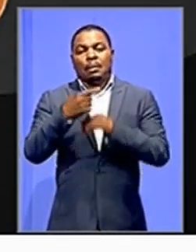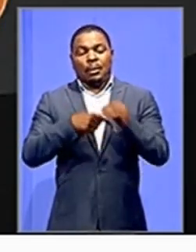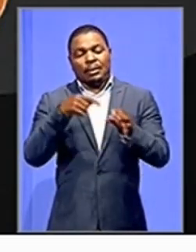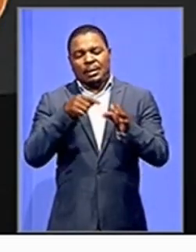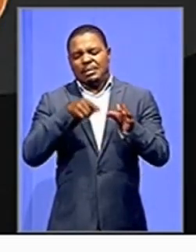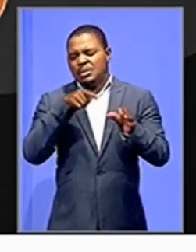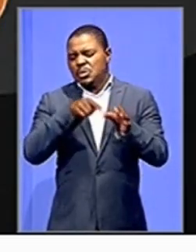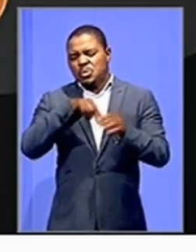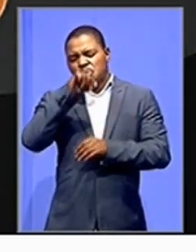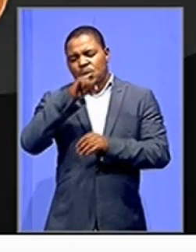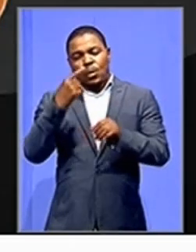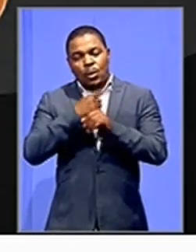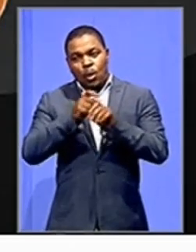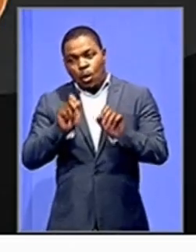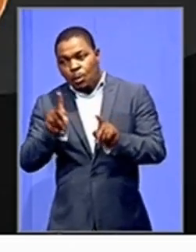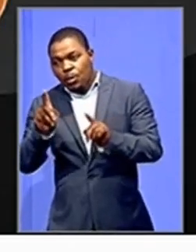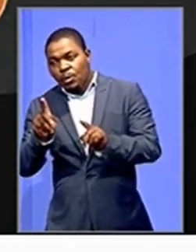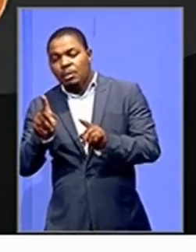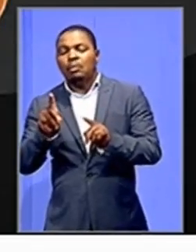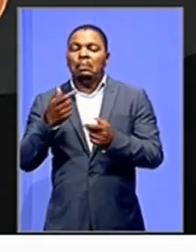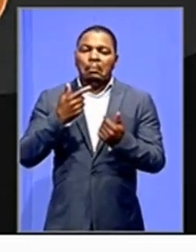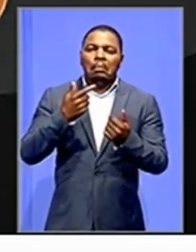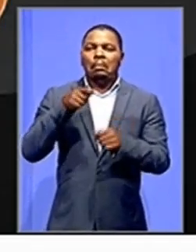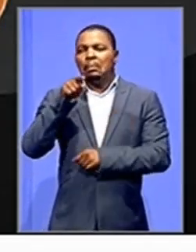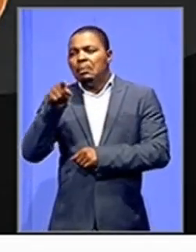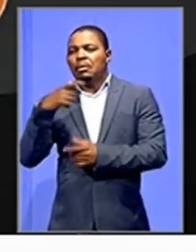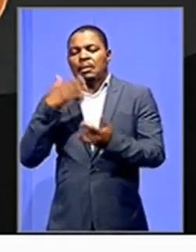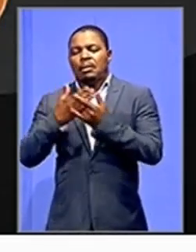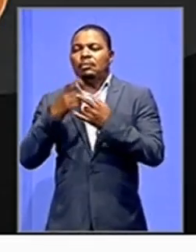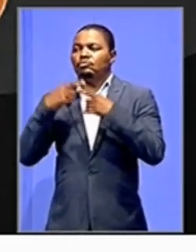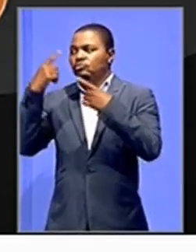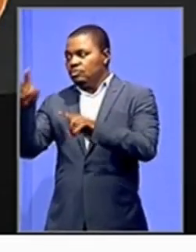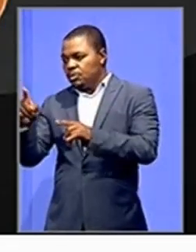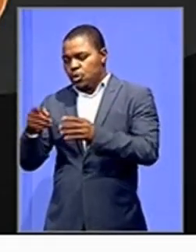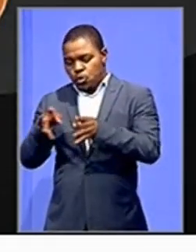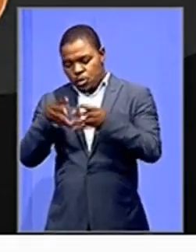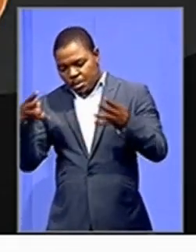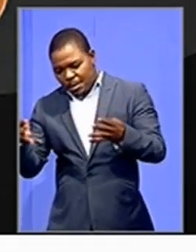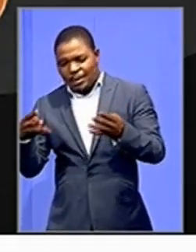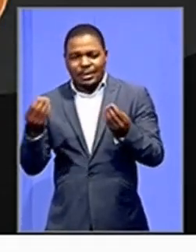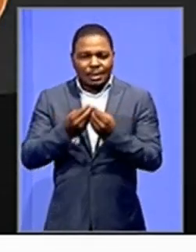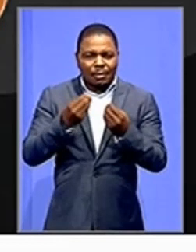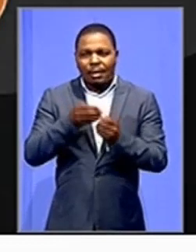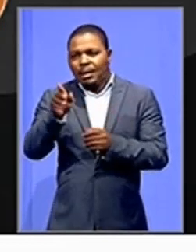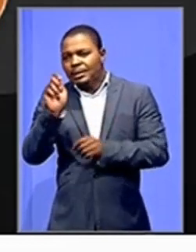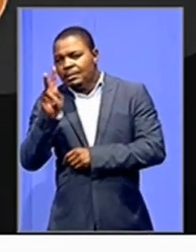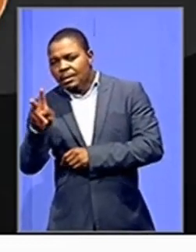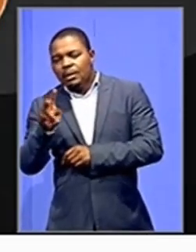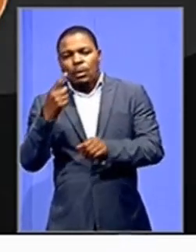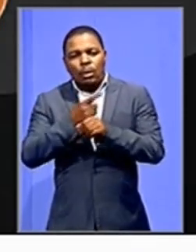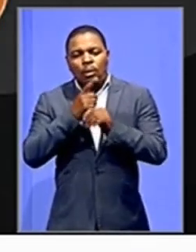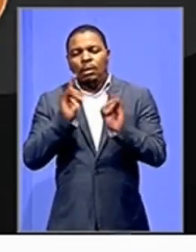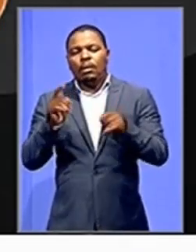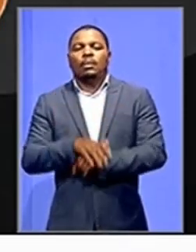something every chance you got, whether in a magazine or a newspaper or just something like